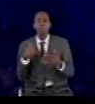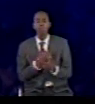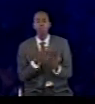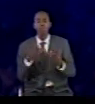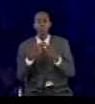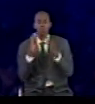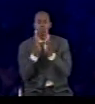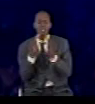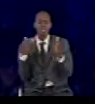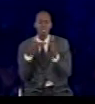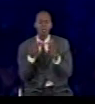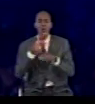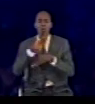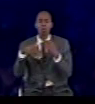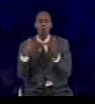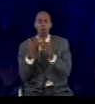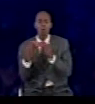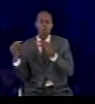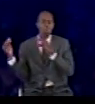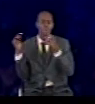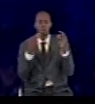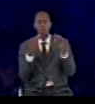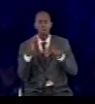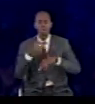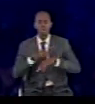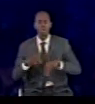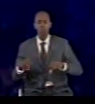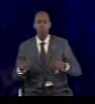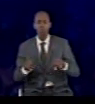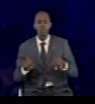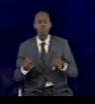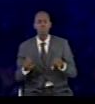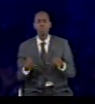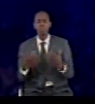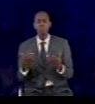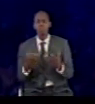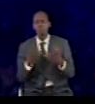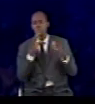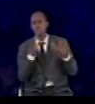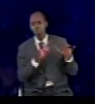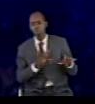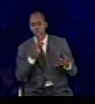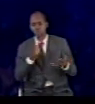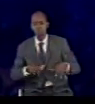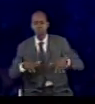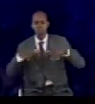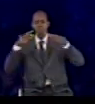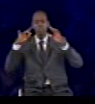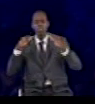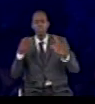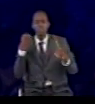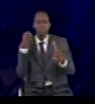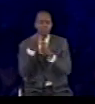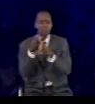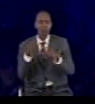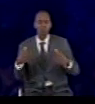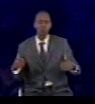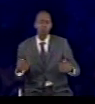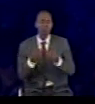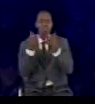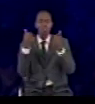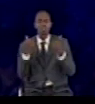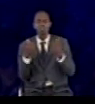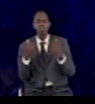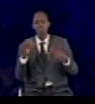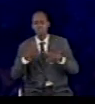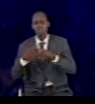wars against all earthquakes cyclones floods accidents fires calamities these things